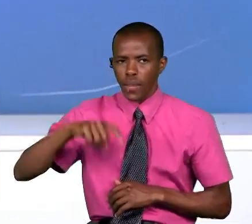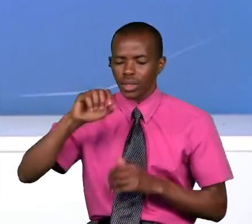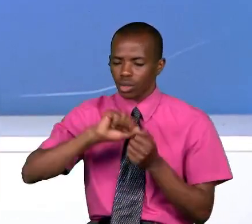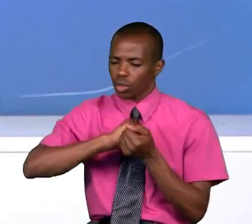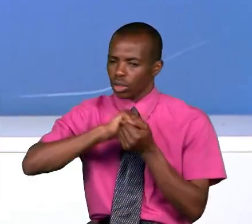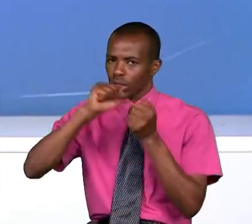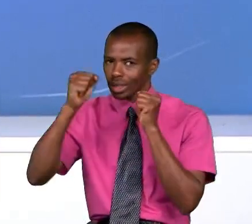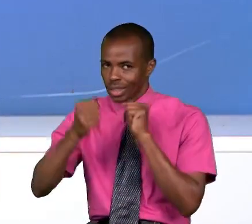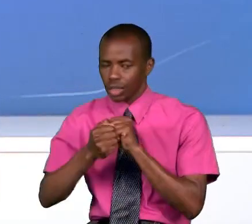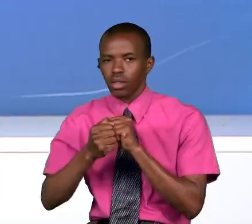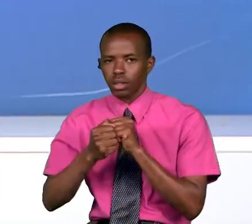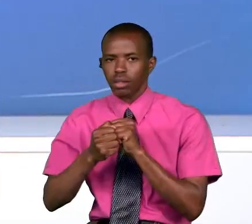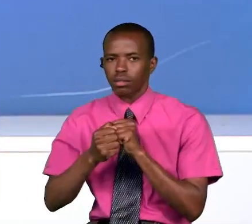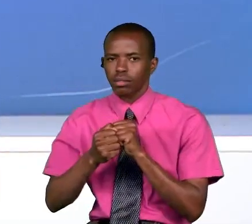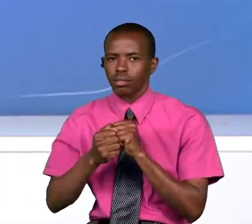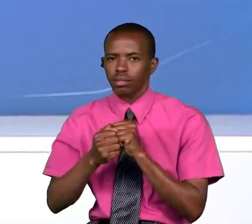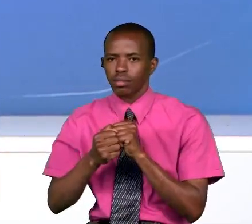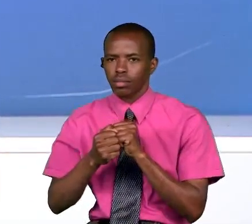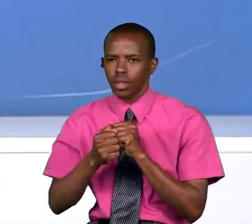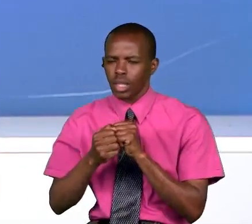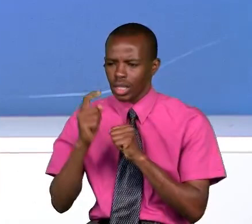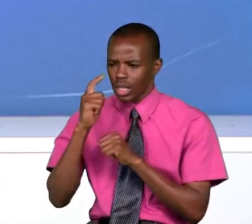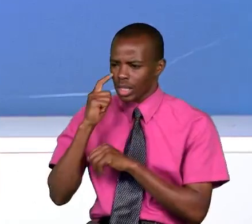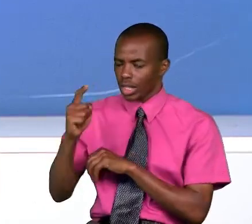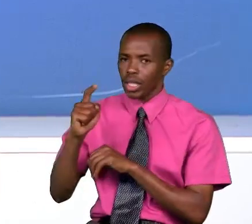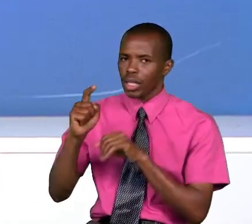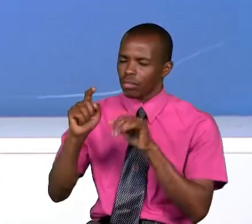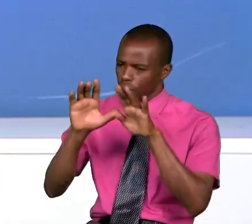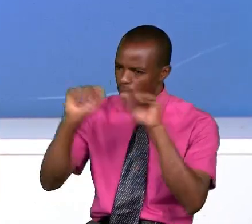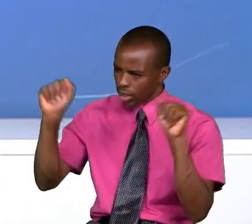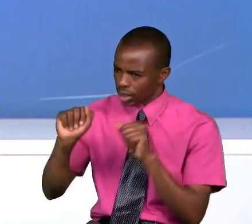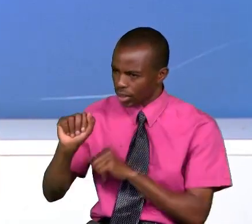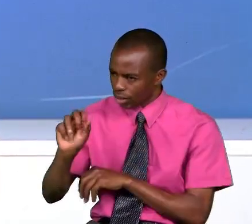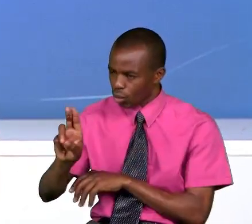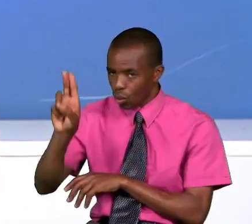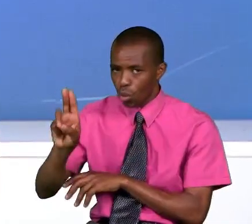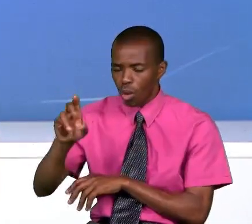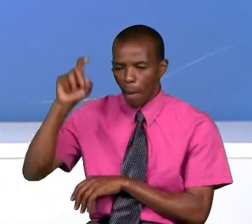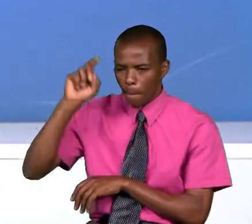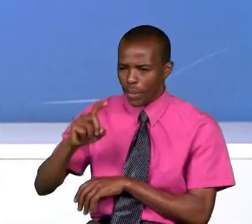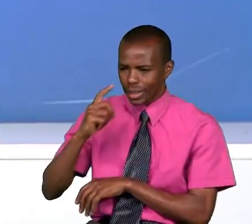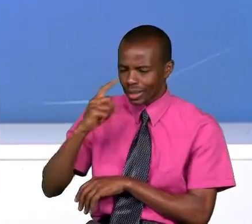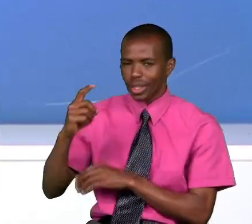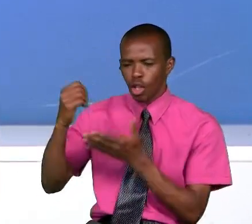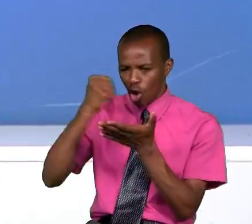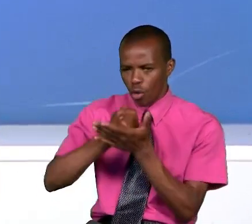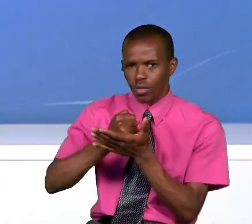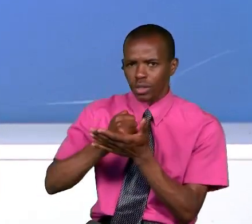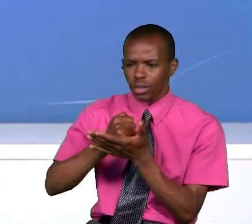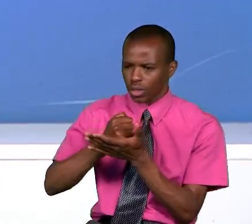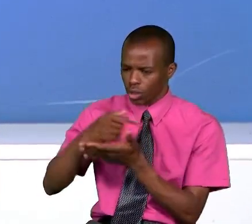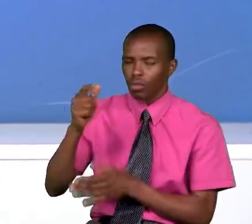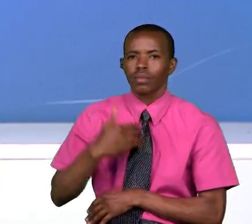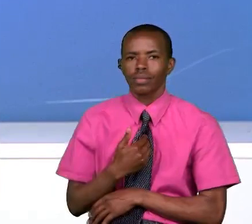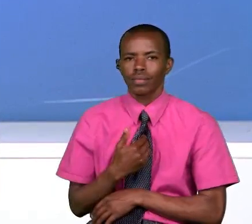our eyes from looking at the president as Uhuru Kenyatta. We must look at the office that he holds. And